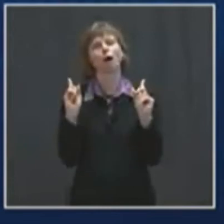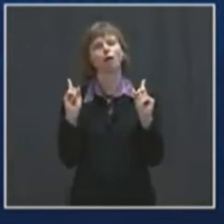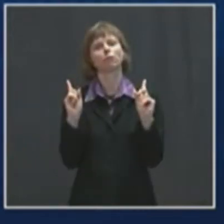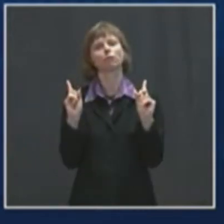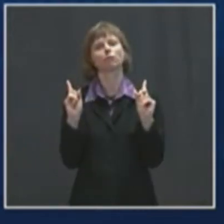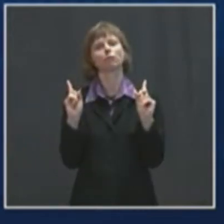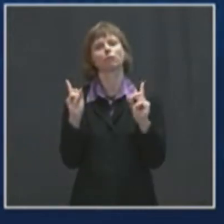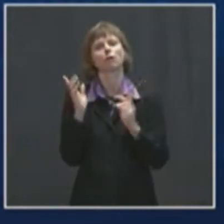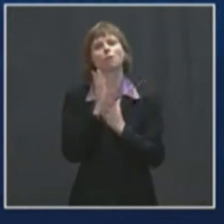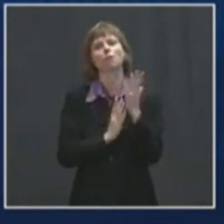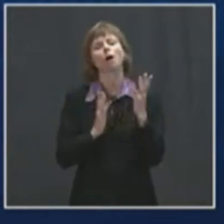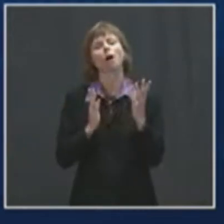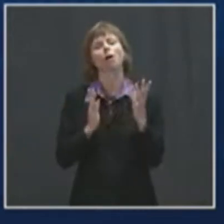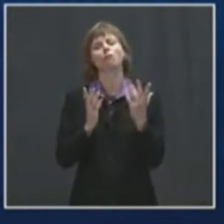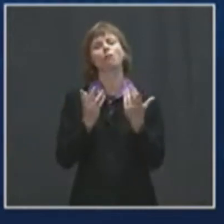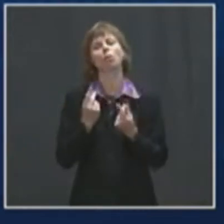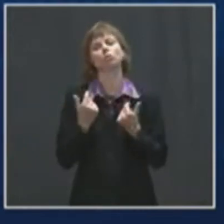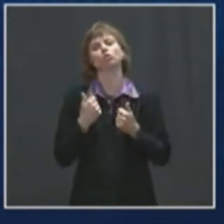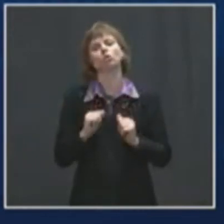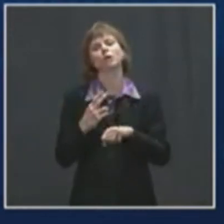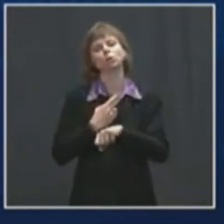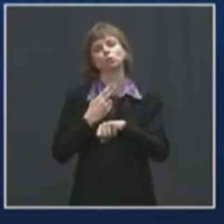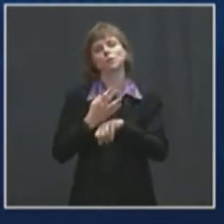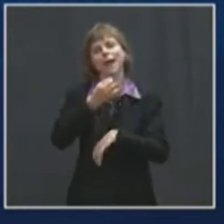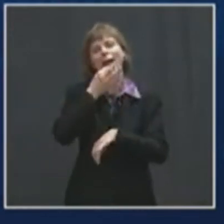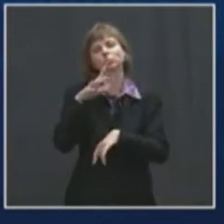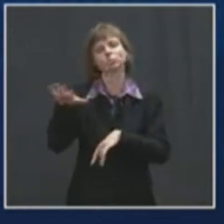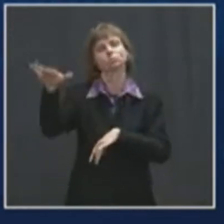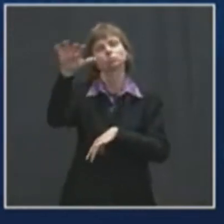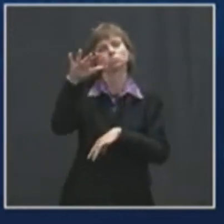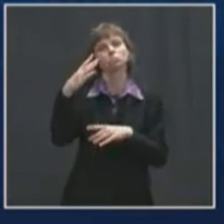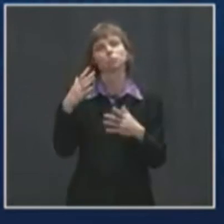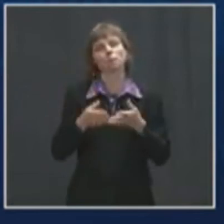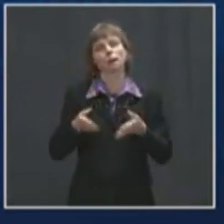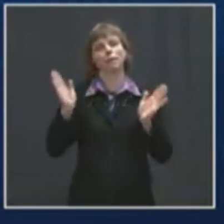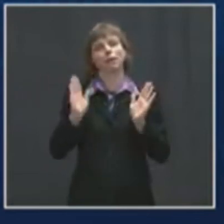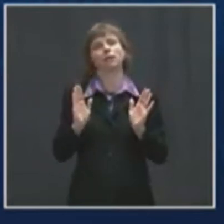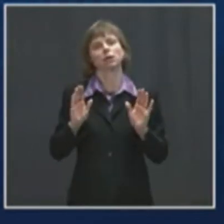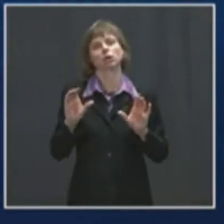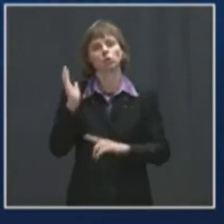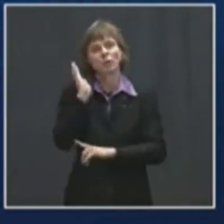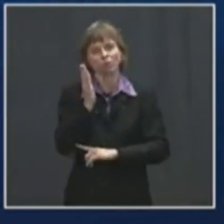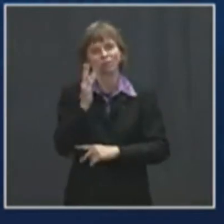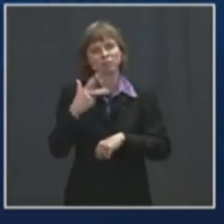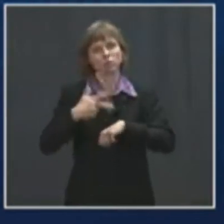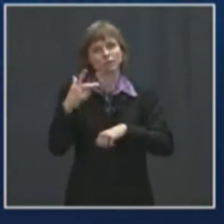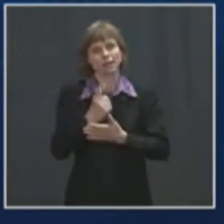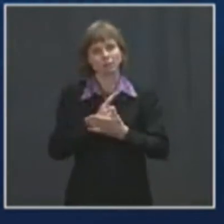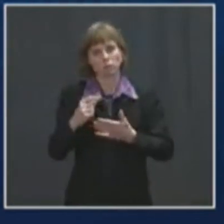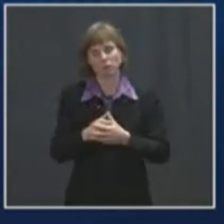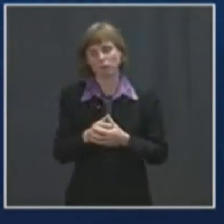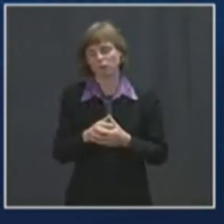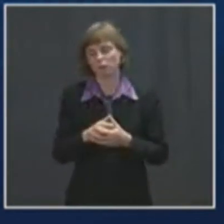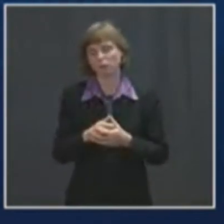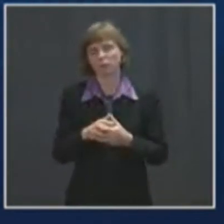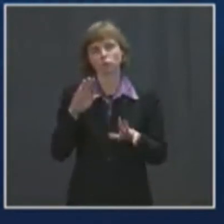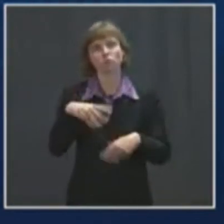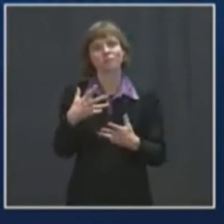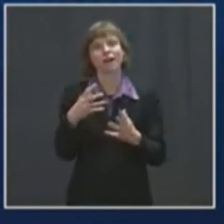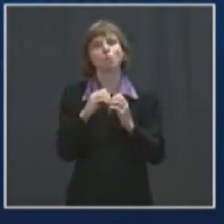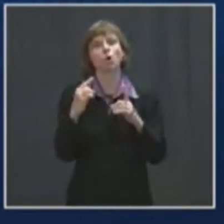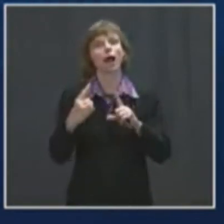our experts to be out there publicly, do these briefings 3 times a week to, as Karen was asking about earlier, provide more accurate and